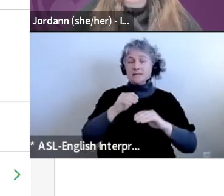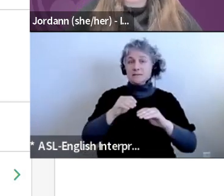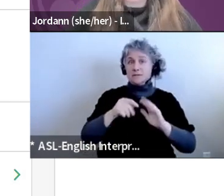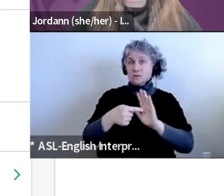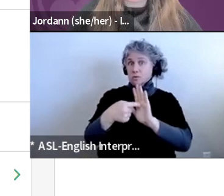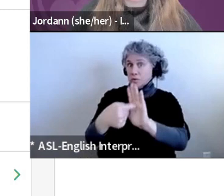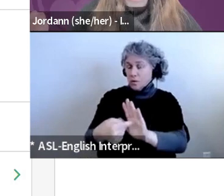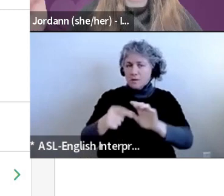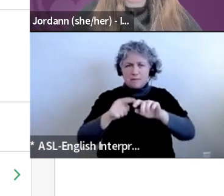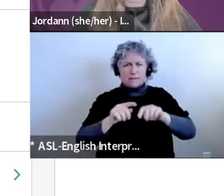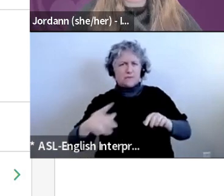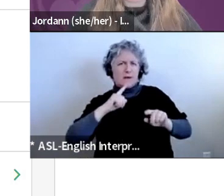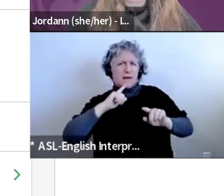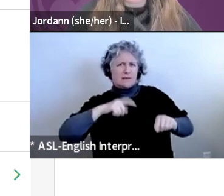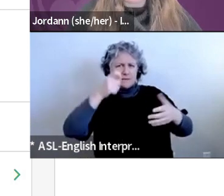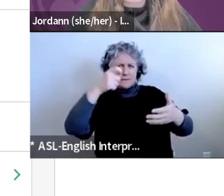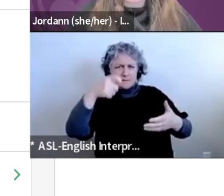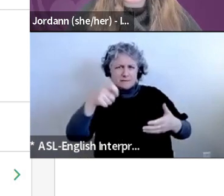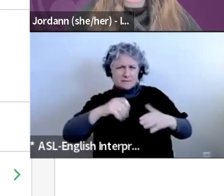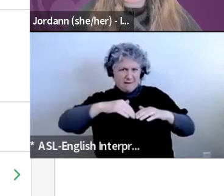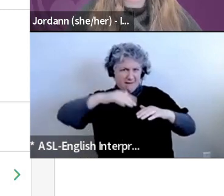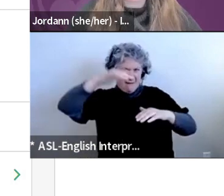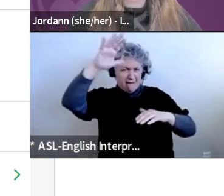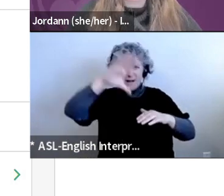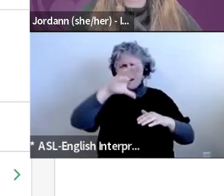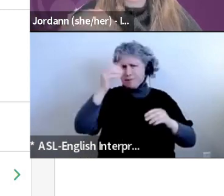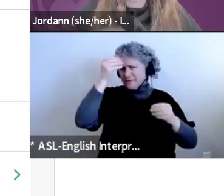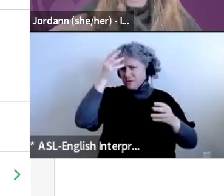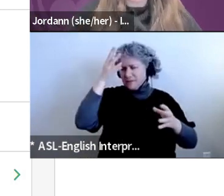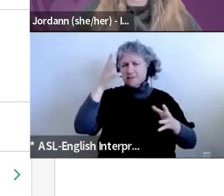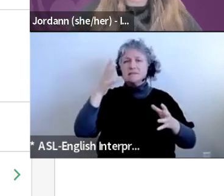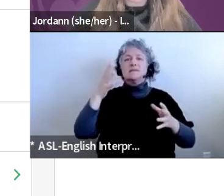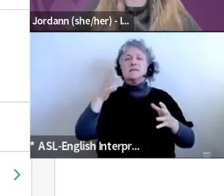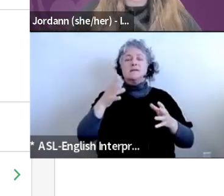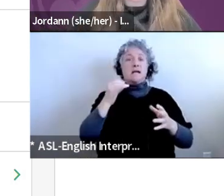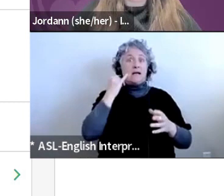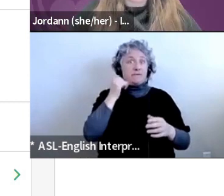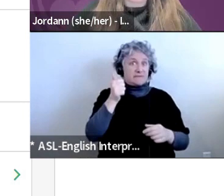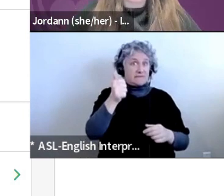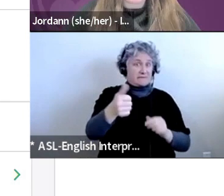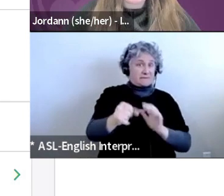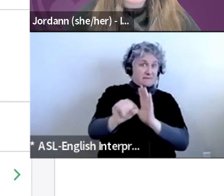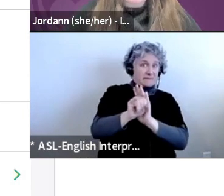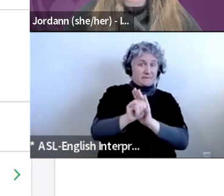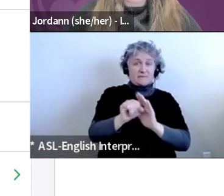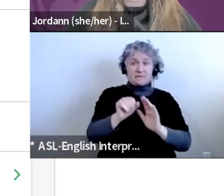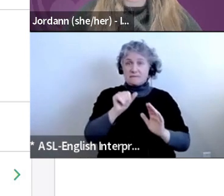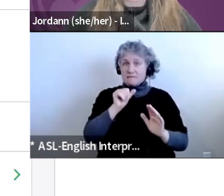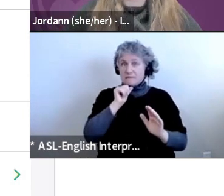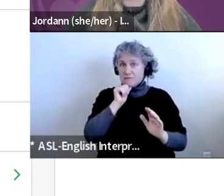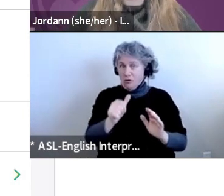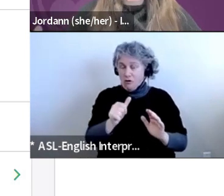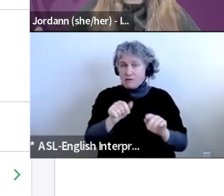answer the questions in the company information section. So if you are not self-identifying as an underrepresented group,